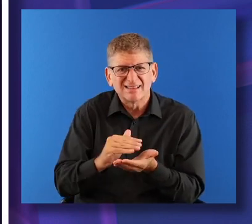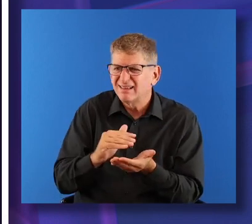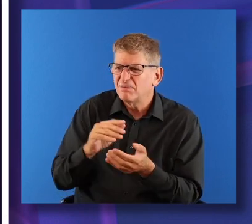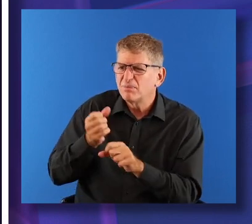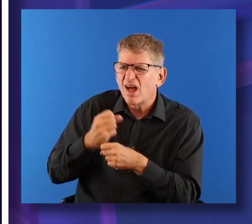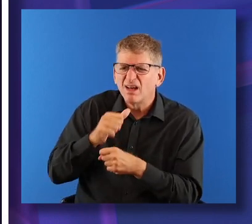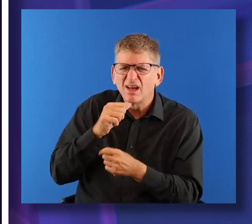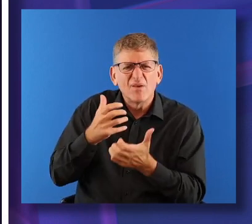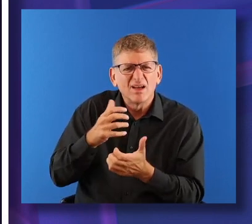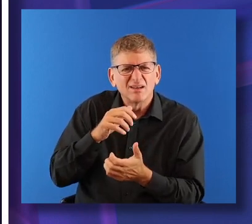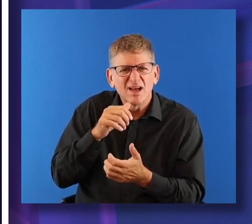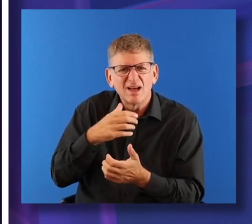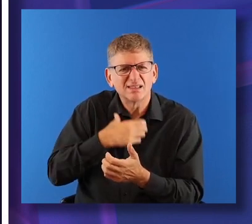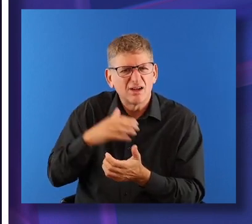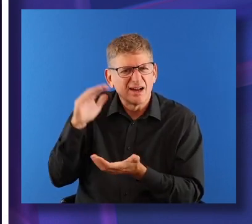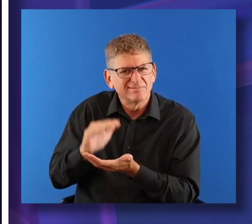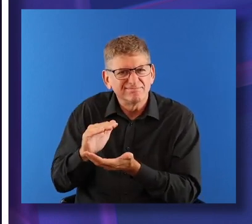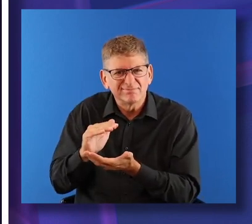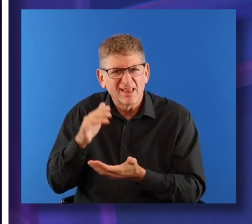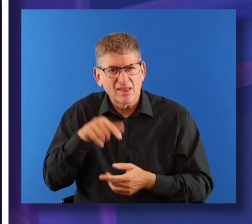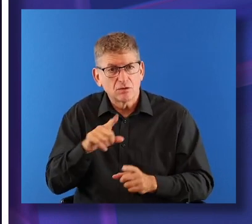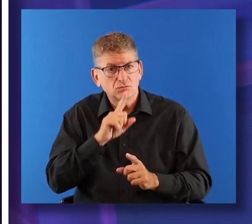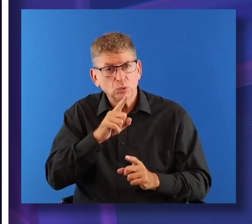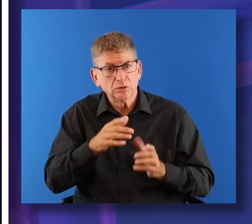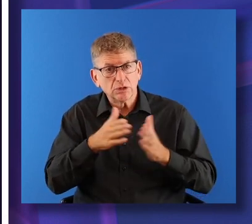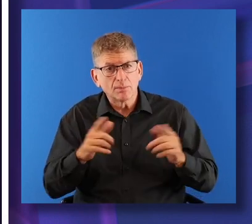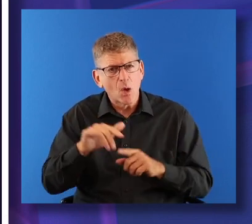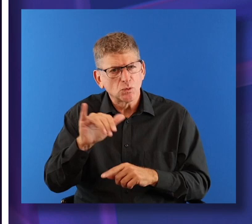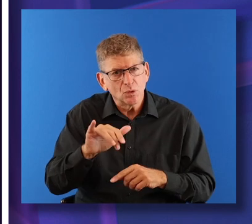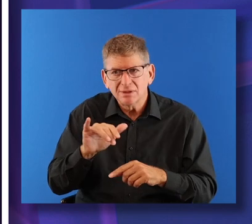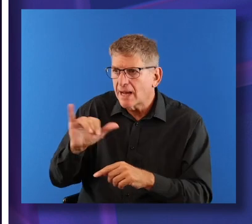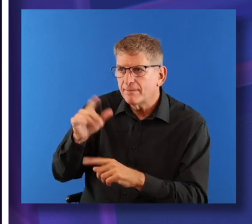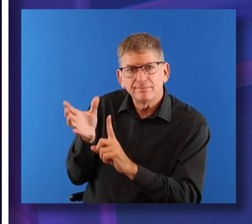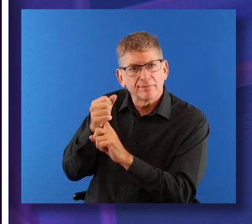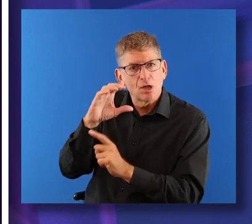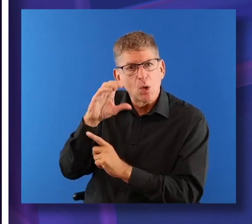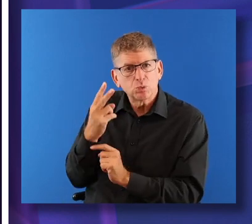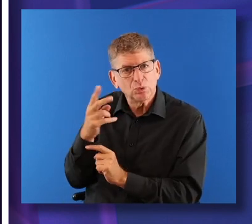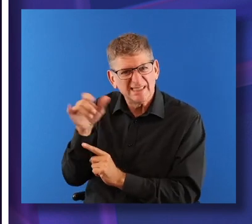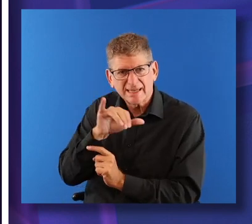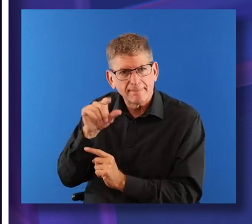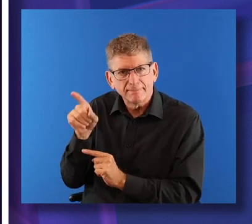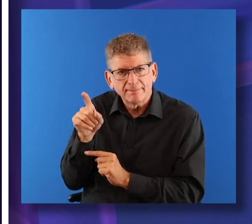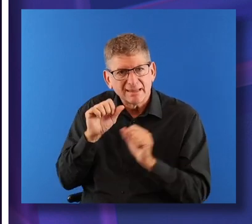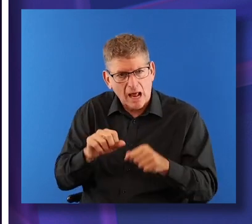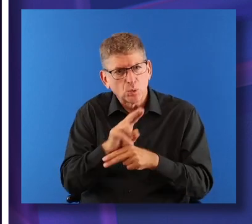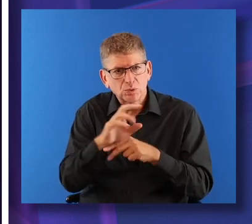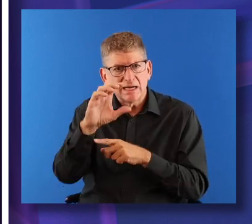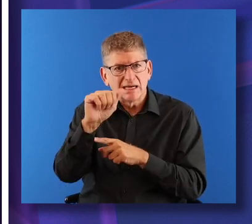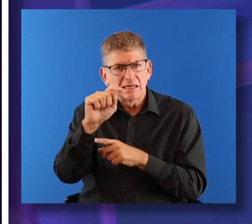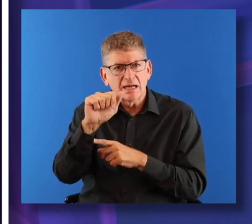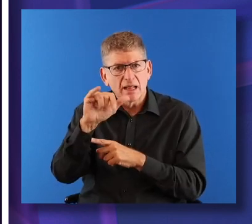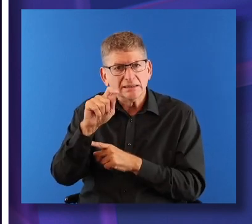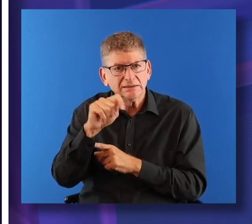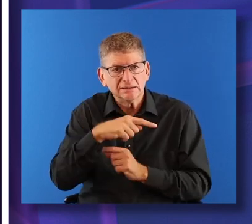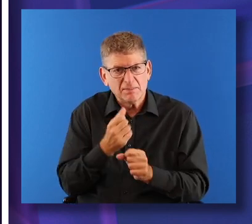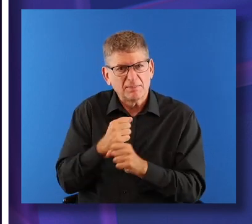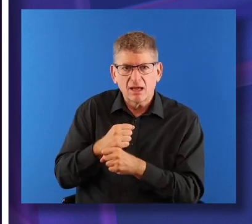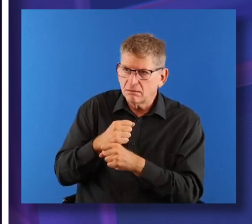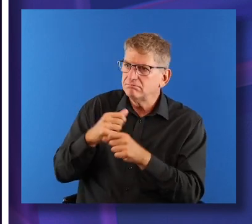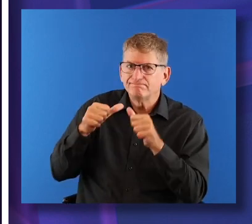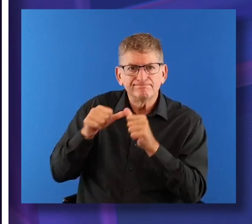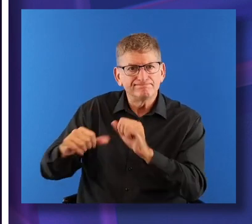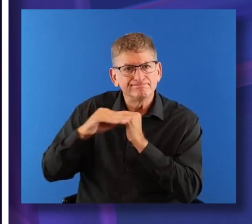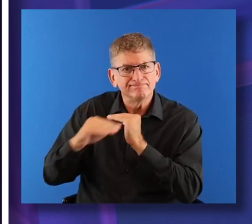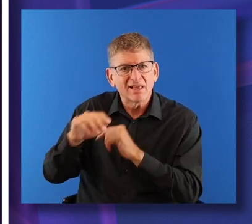the case for captured carbon dioxide. We can use catalysts to make sustainable aviation fuels and easier to recycle